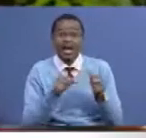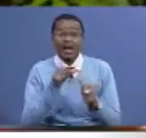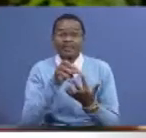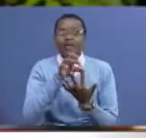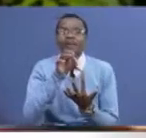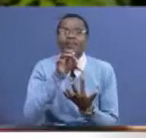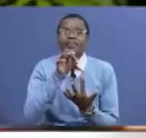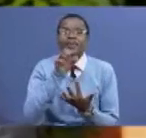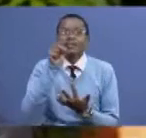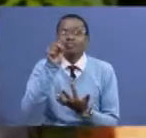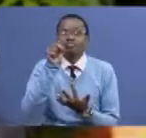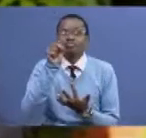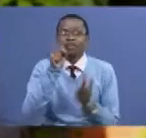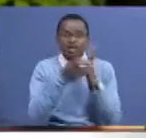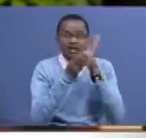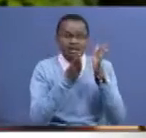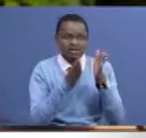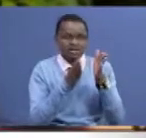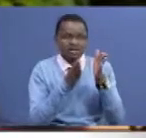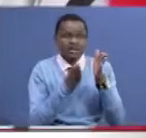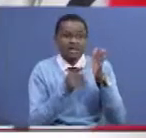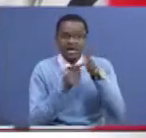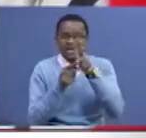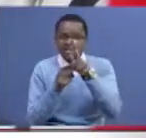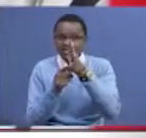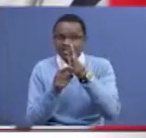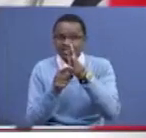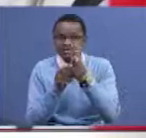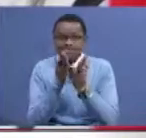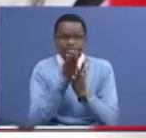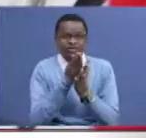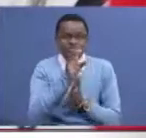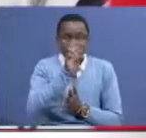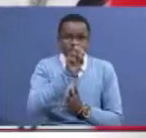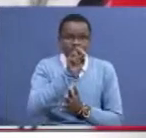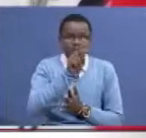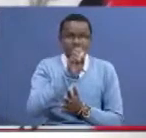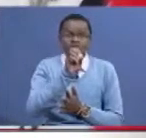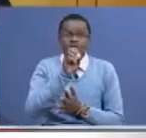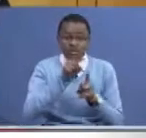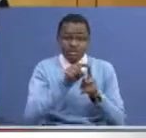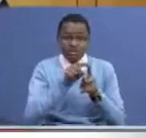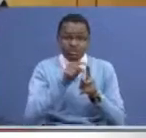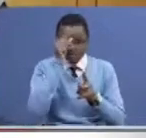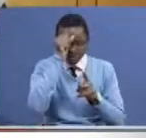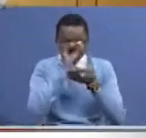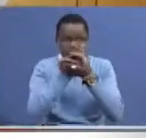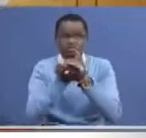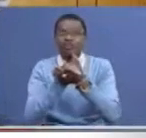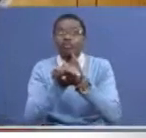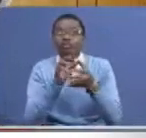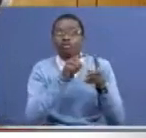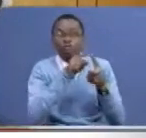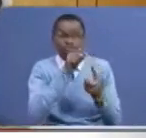appointment. Political analysts, however, are projecting a political rift between Sonko and the Jubilee administration in his latest